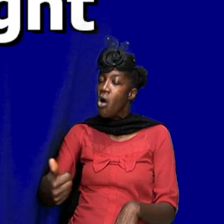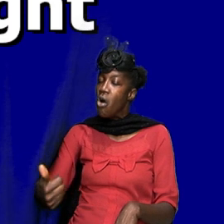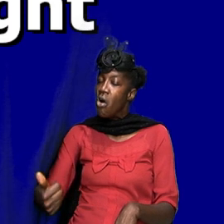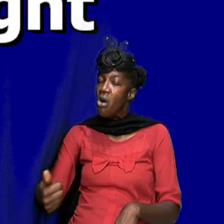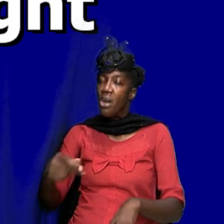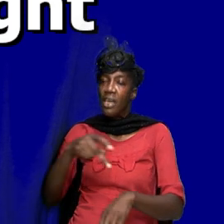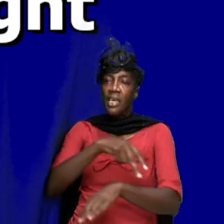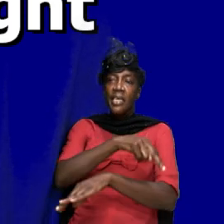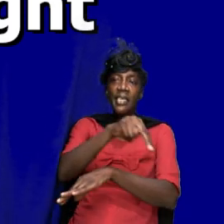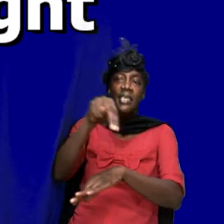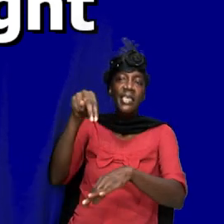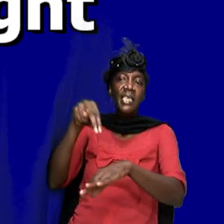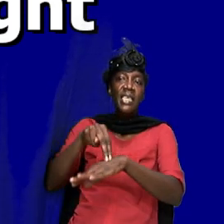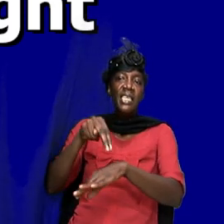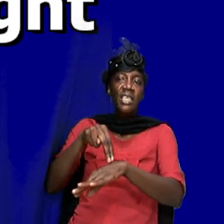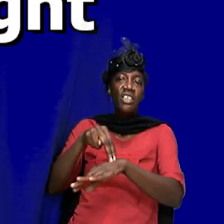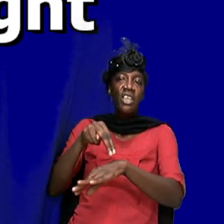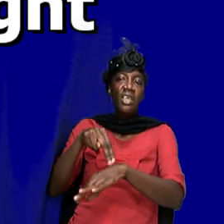nations.